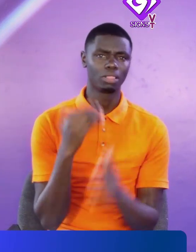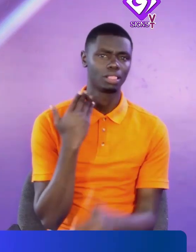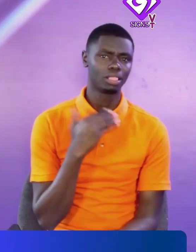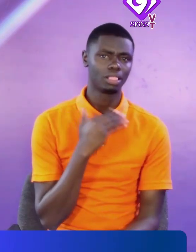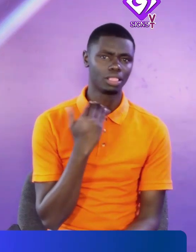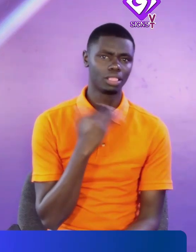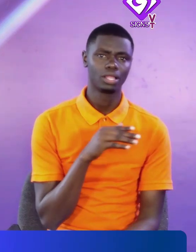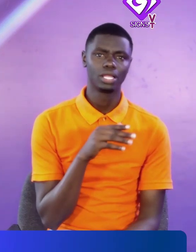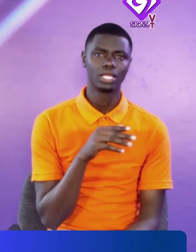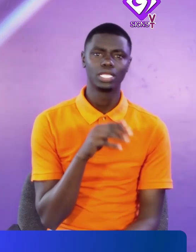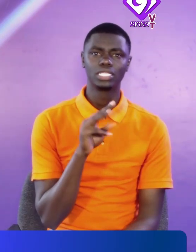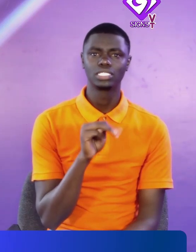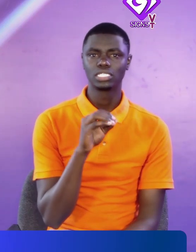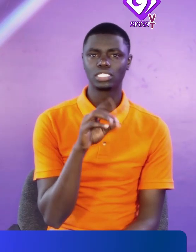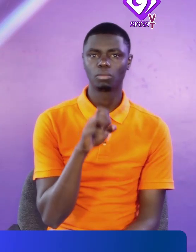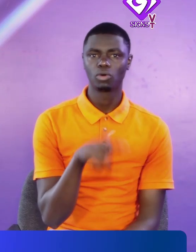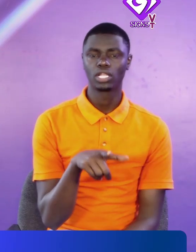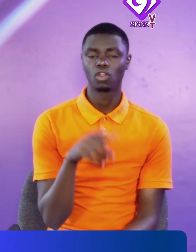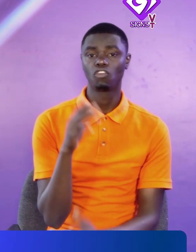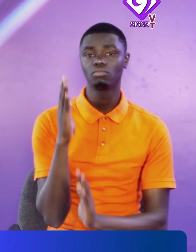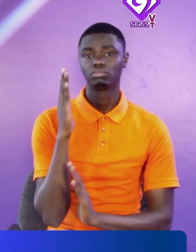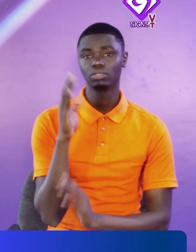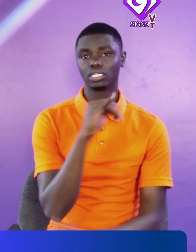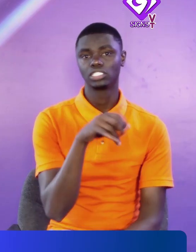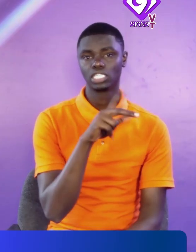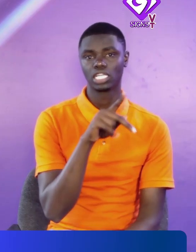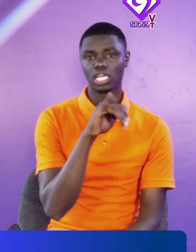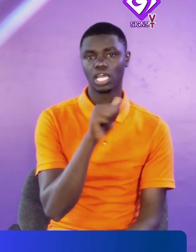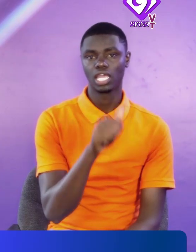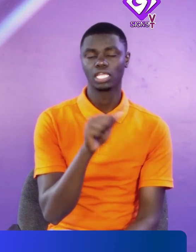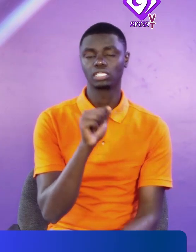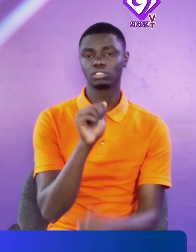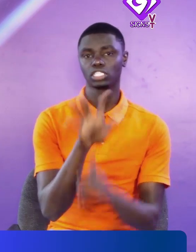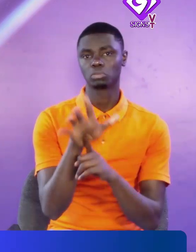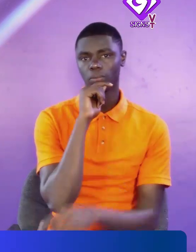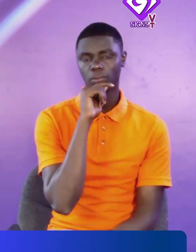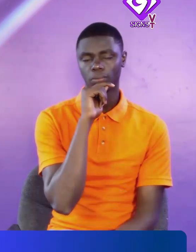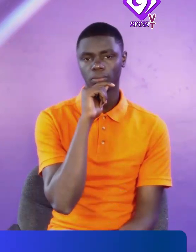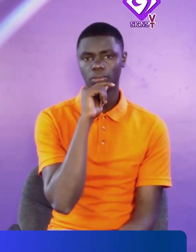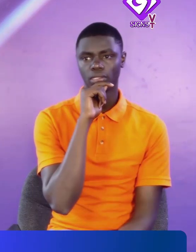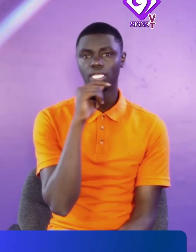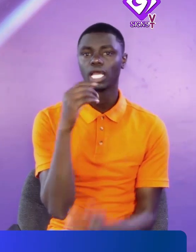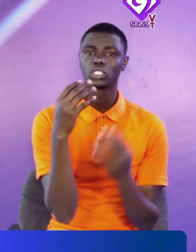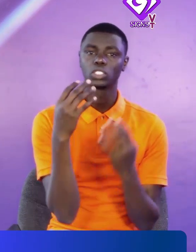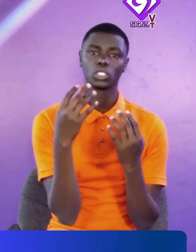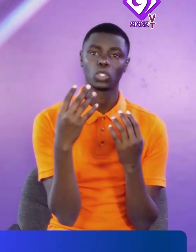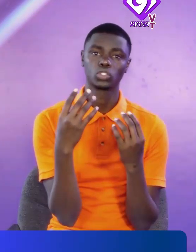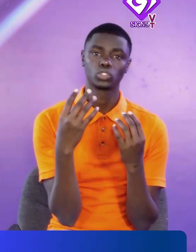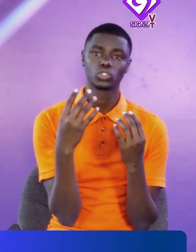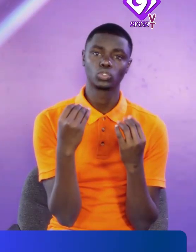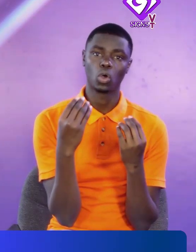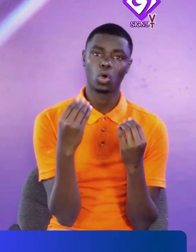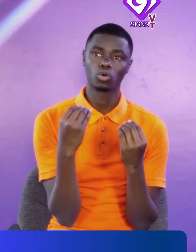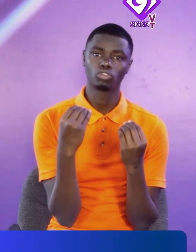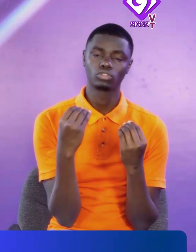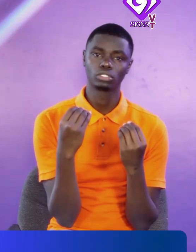model of aviation security. JKIA now stands exposed as a soft underbelly in